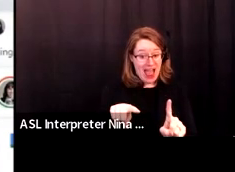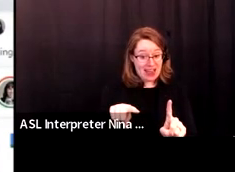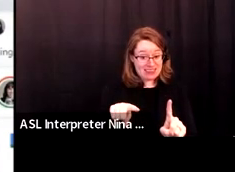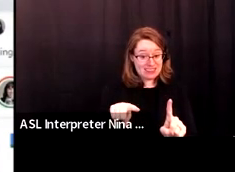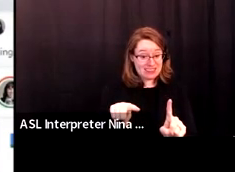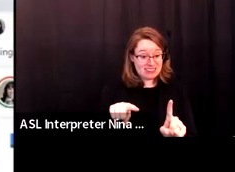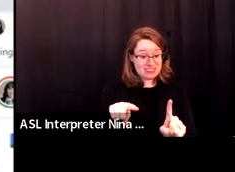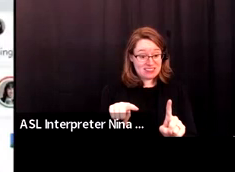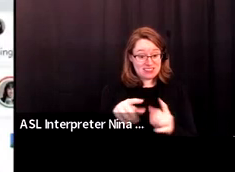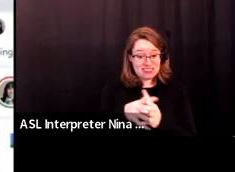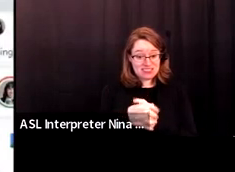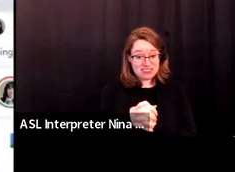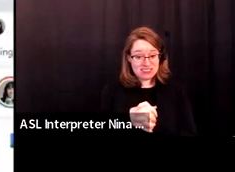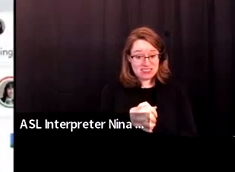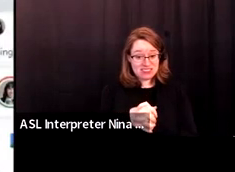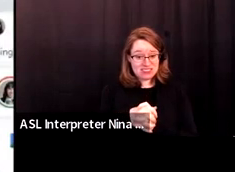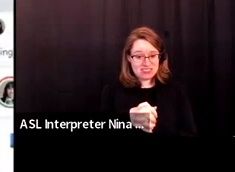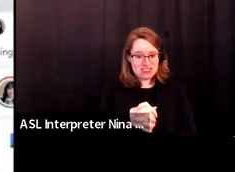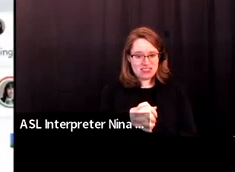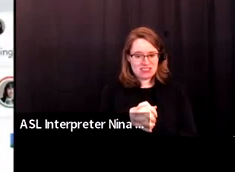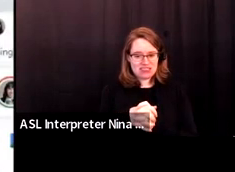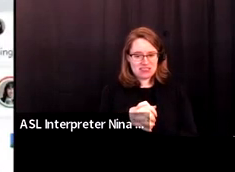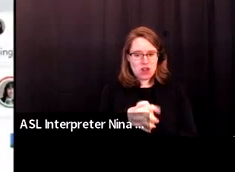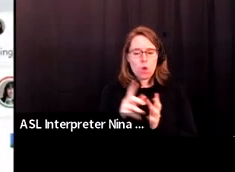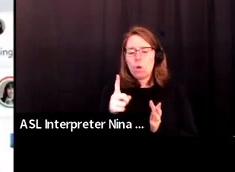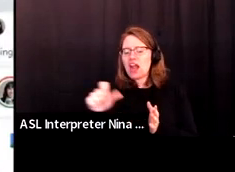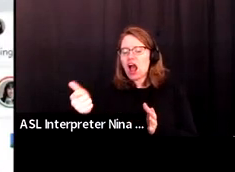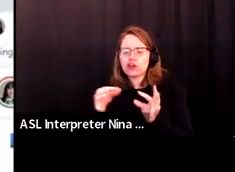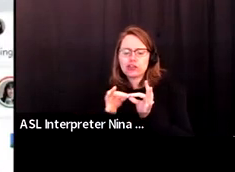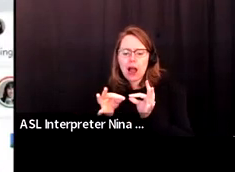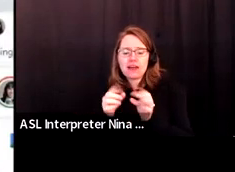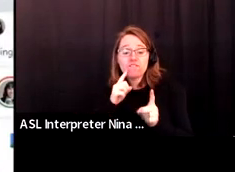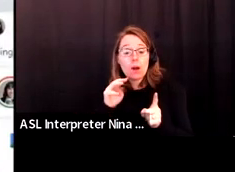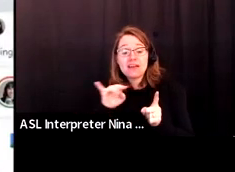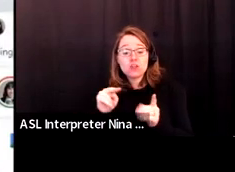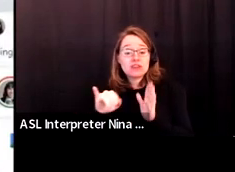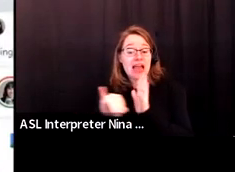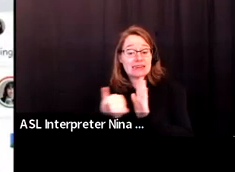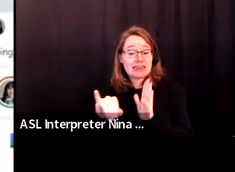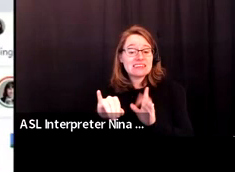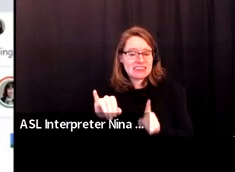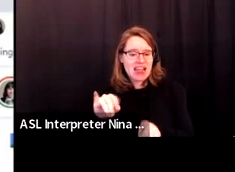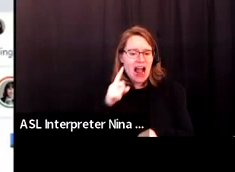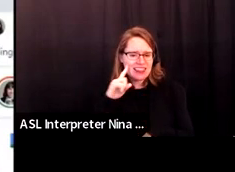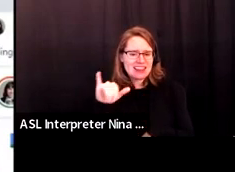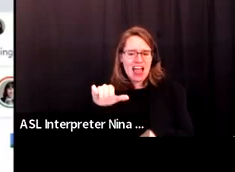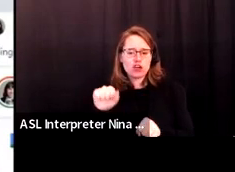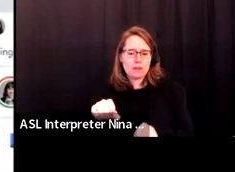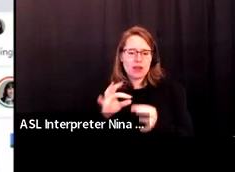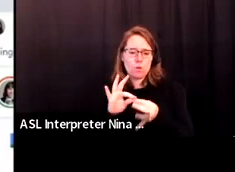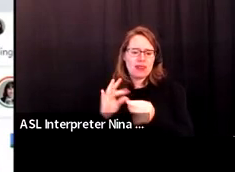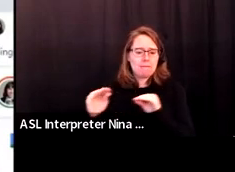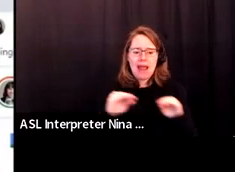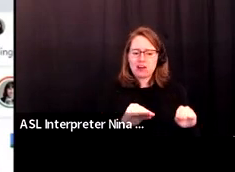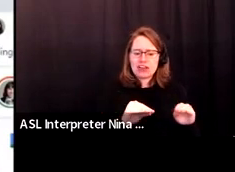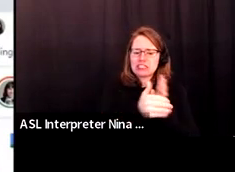there. Small other passing comment just on the Minnesota's identity. I think we can put that in with net migration and sort of a talent attraction. I think the